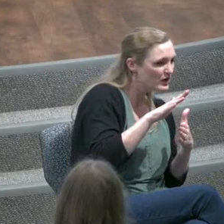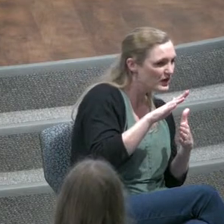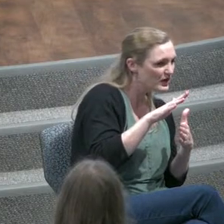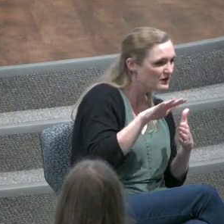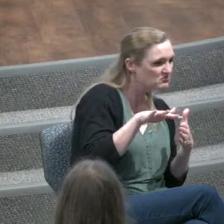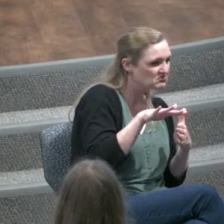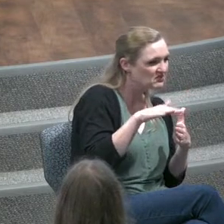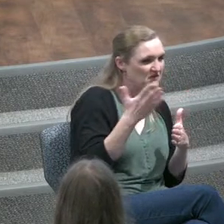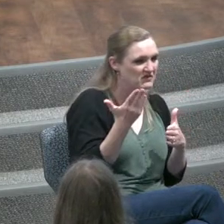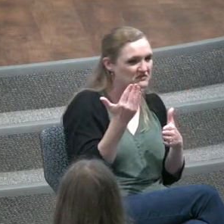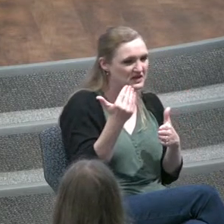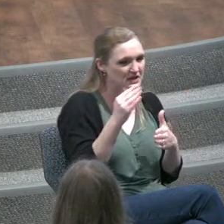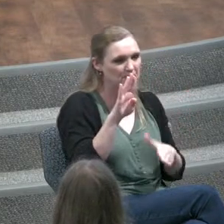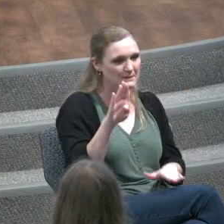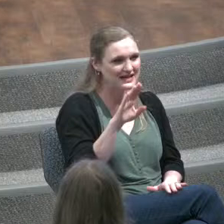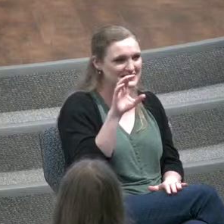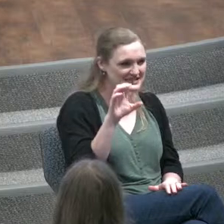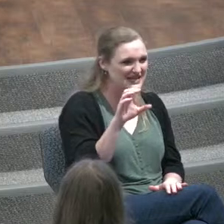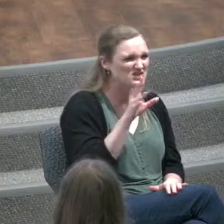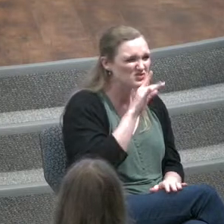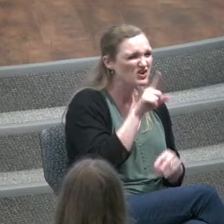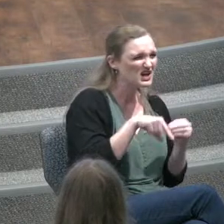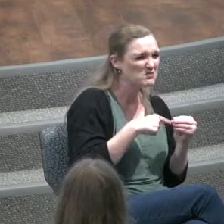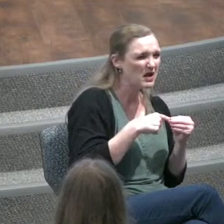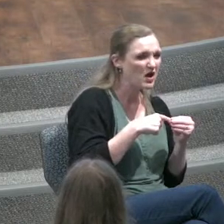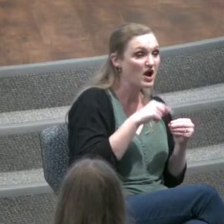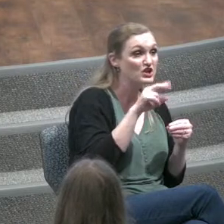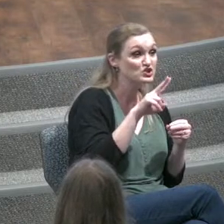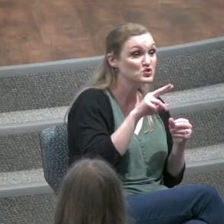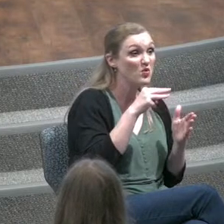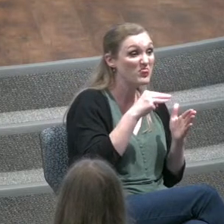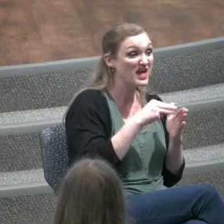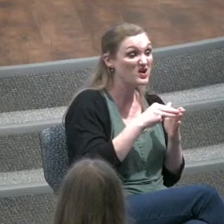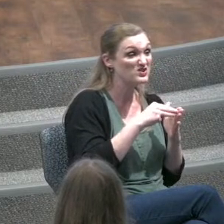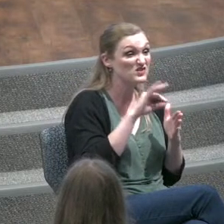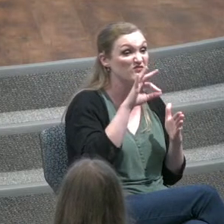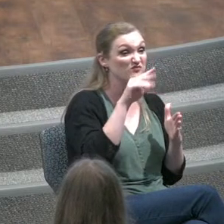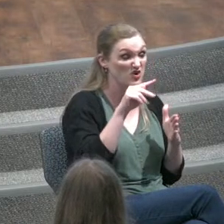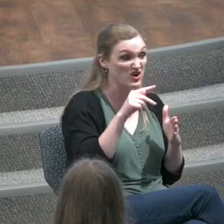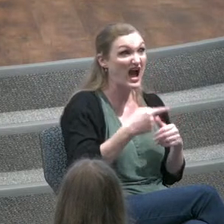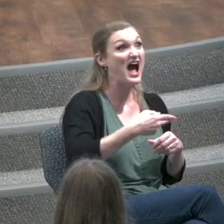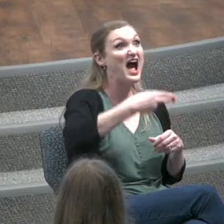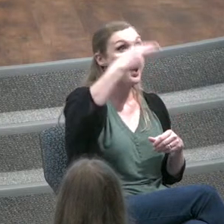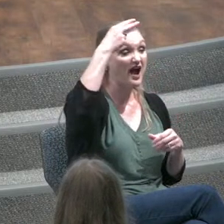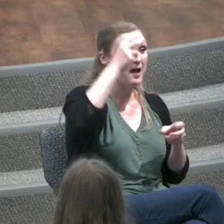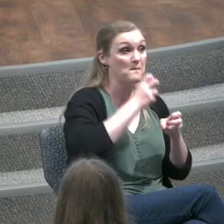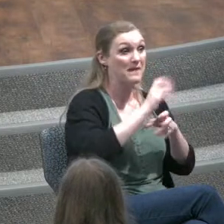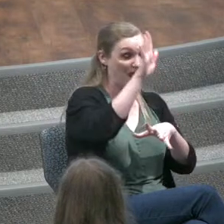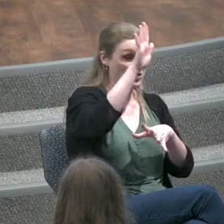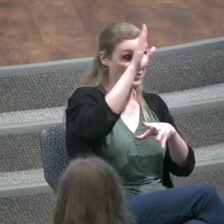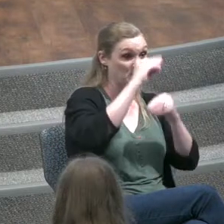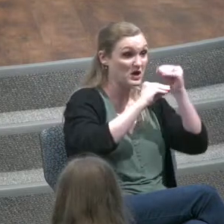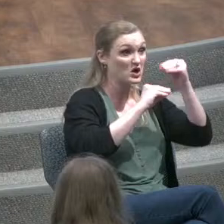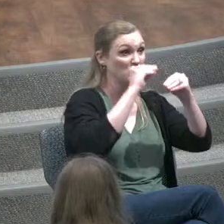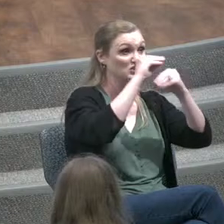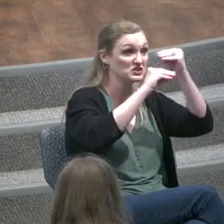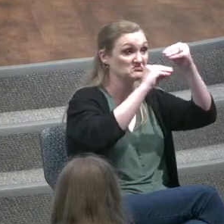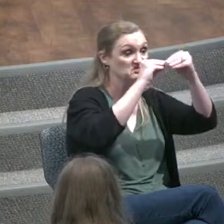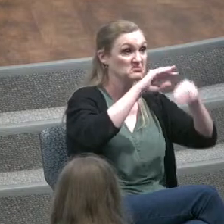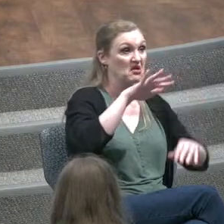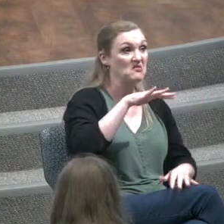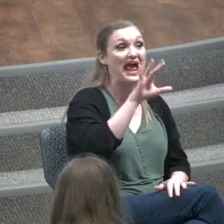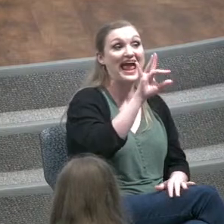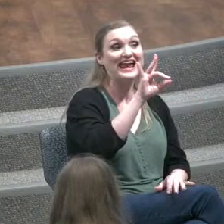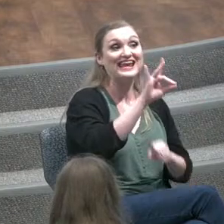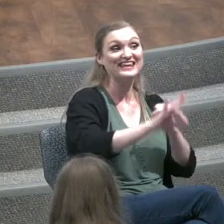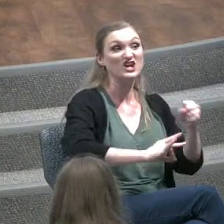15 BC. So you're talking about a 2,000-foot high mountain built, over a period of